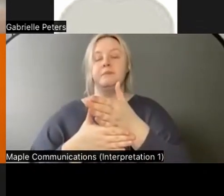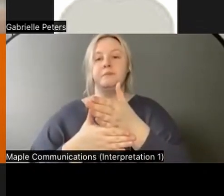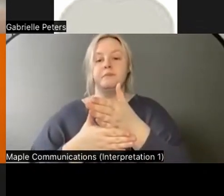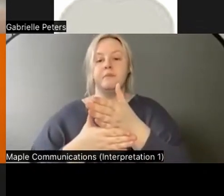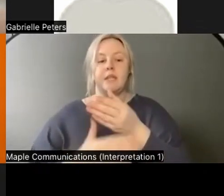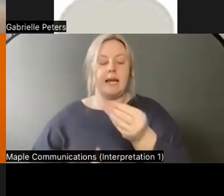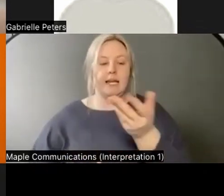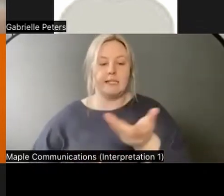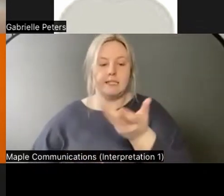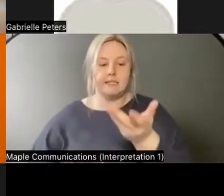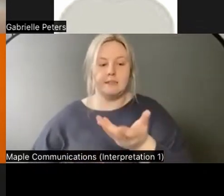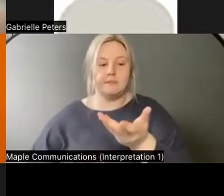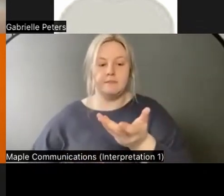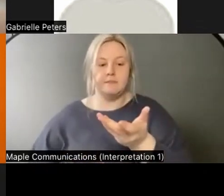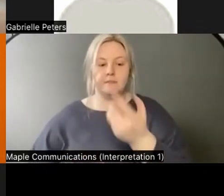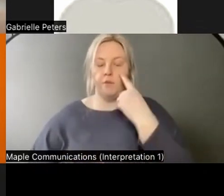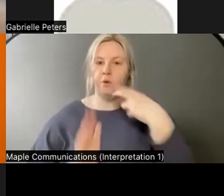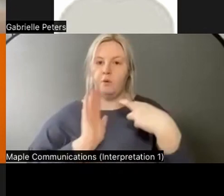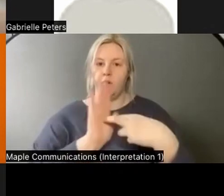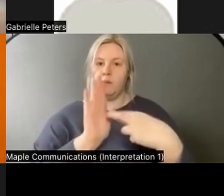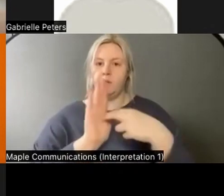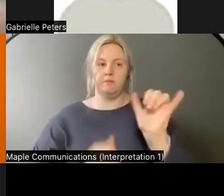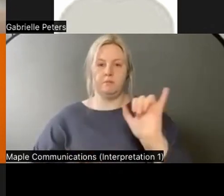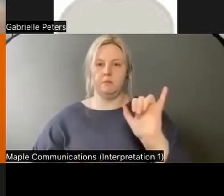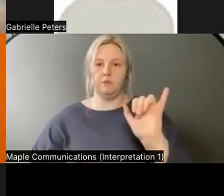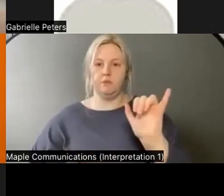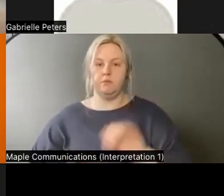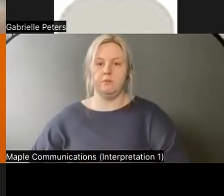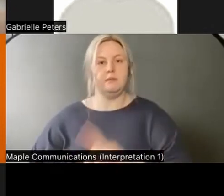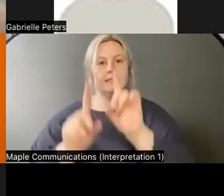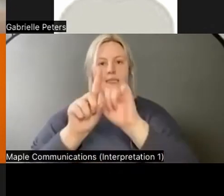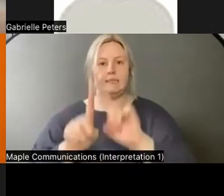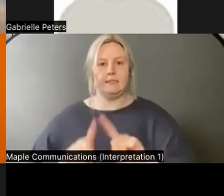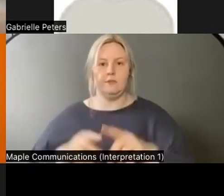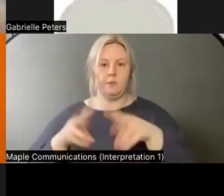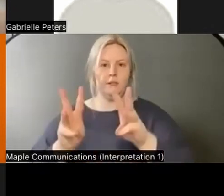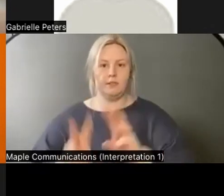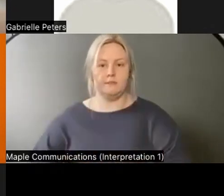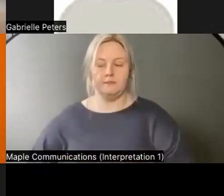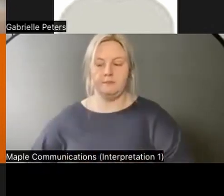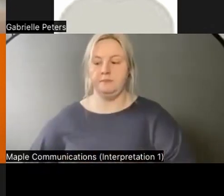be properly represented in complex and nuanced ways.